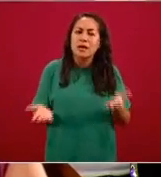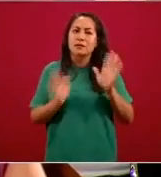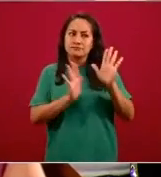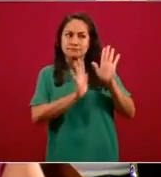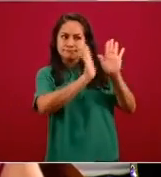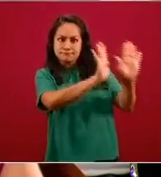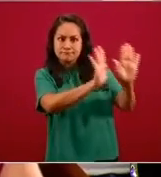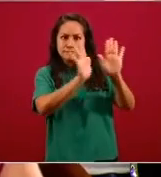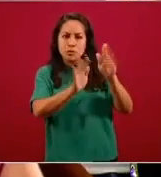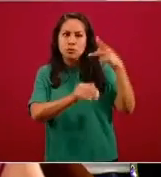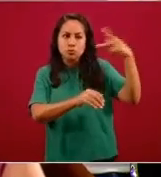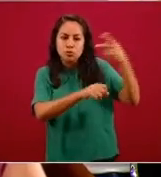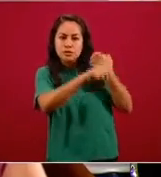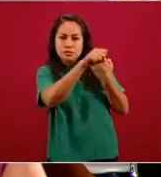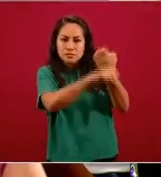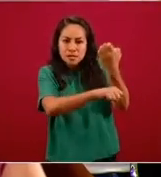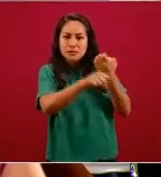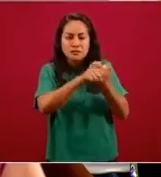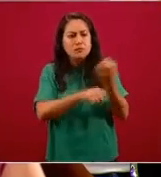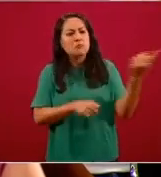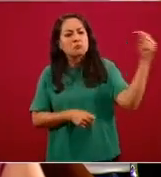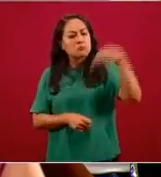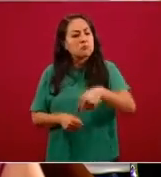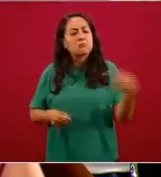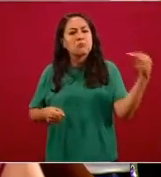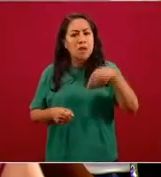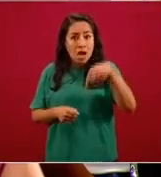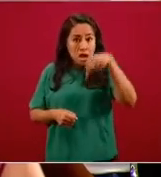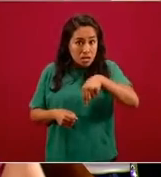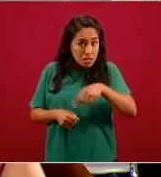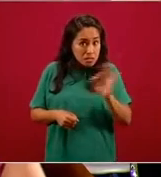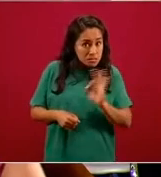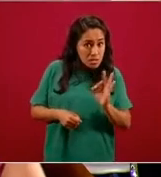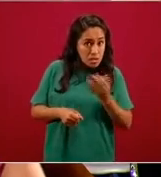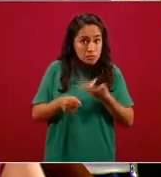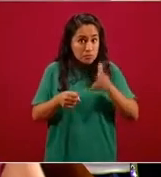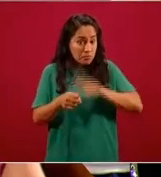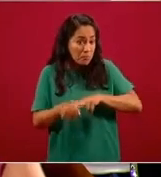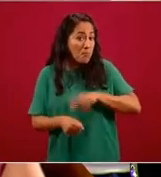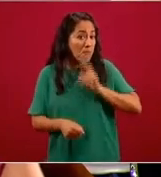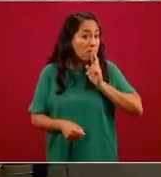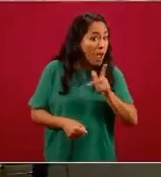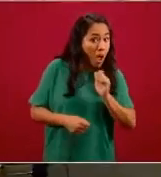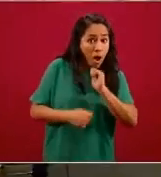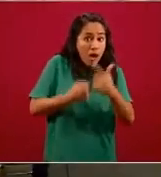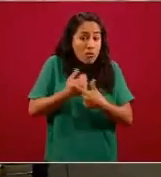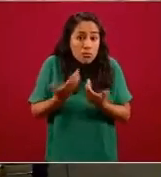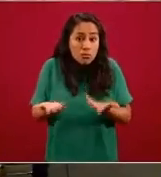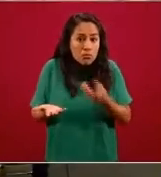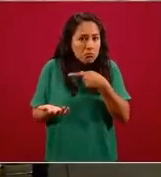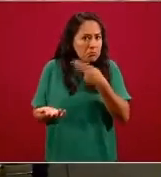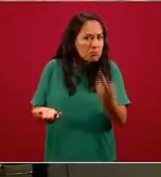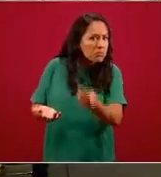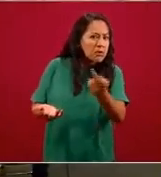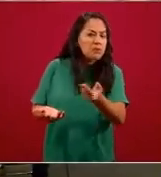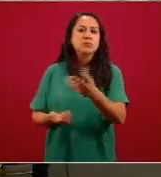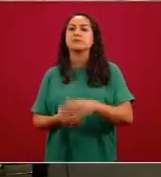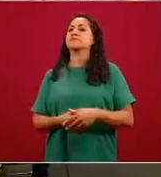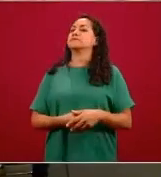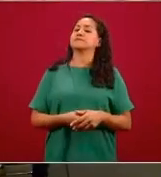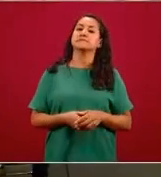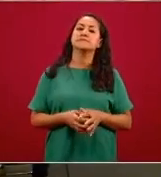que City? llegan al Why interior aren't they del being país quizá a treated in buscar their un own mejor tratamiento. states? Primer Maybe sentido, are they primera for better treatment here in Mexico City?